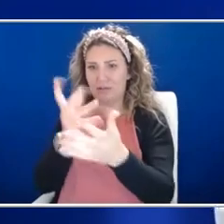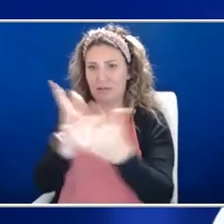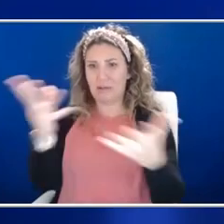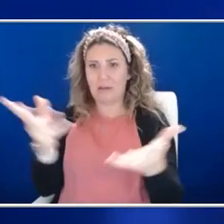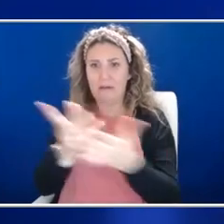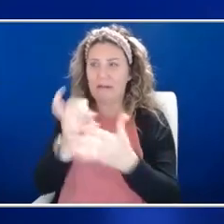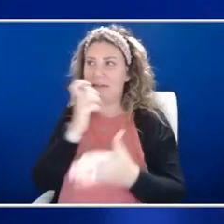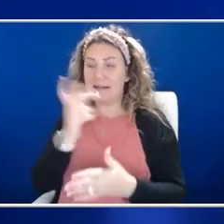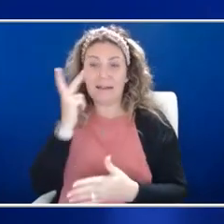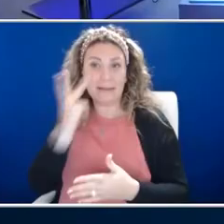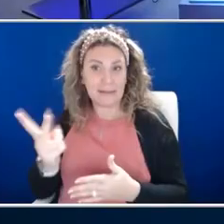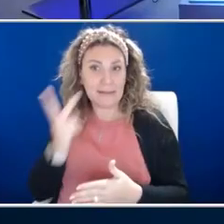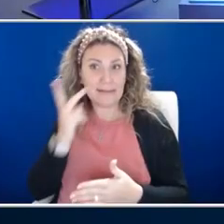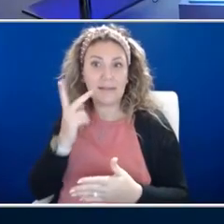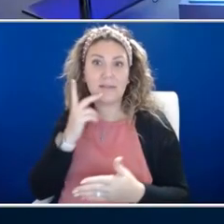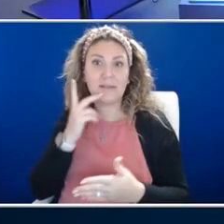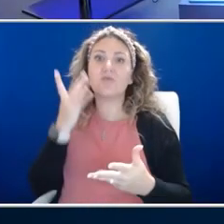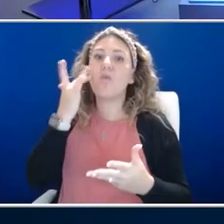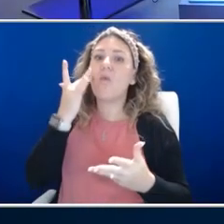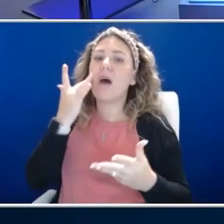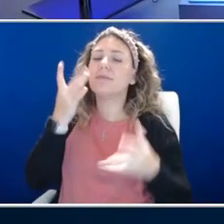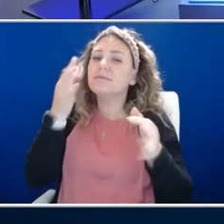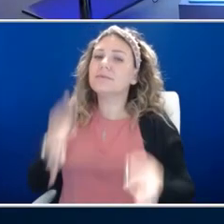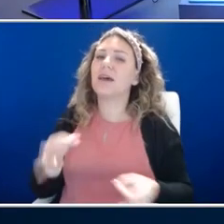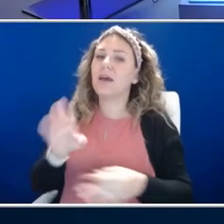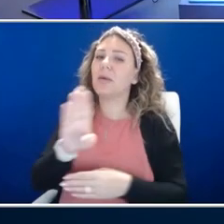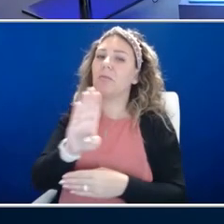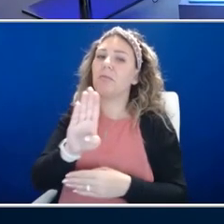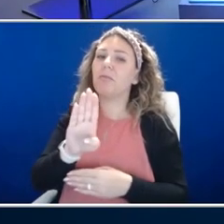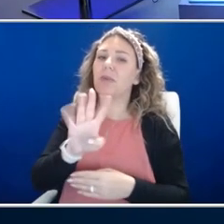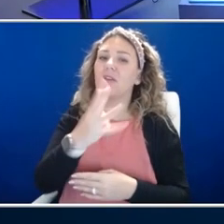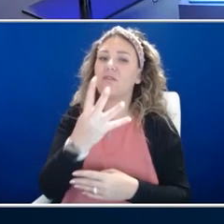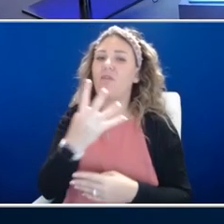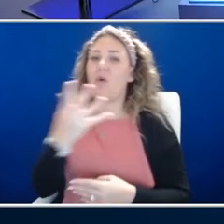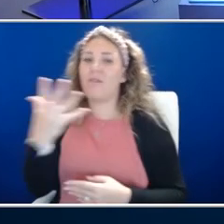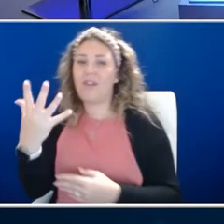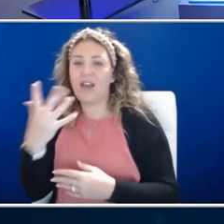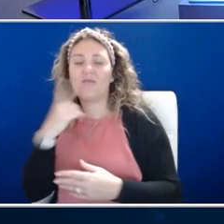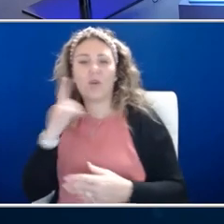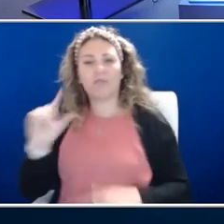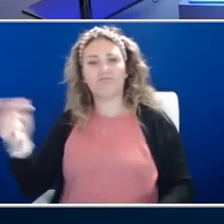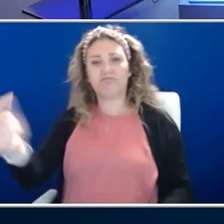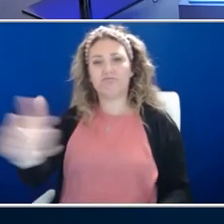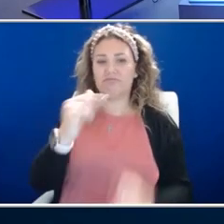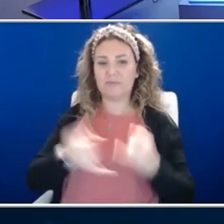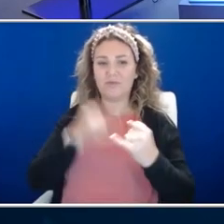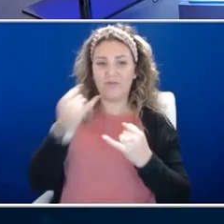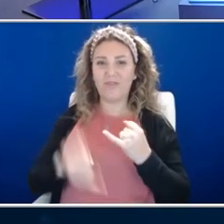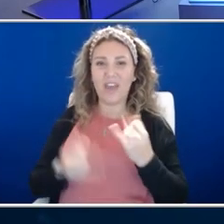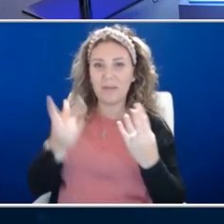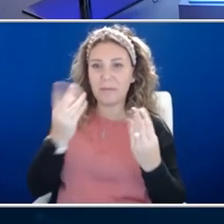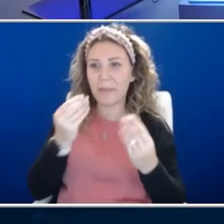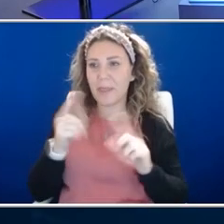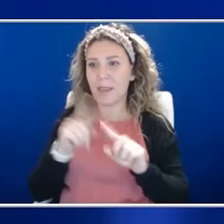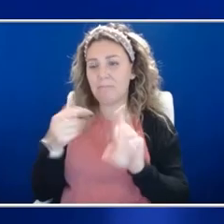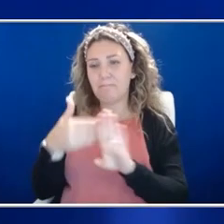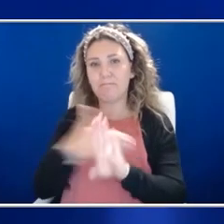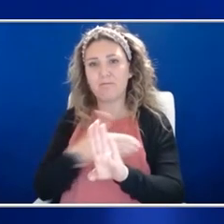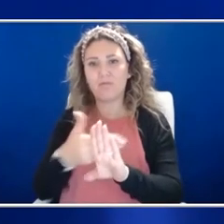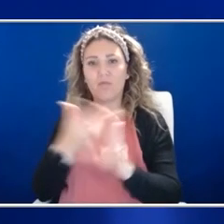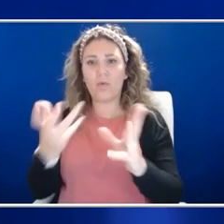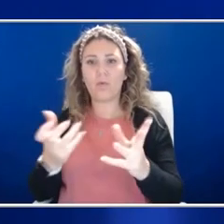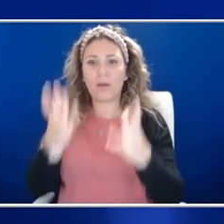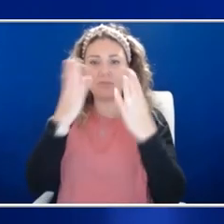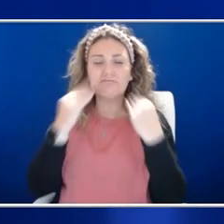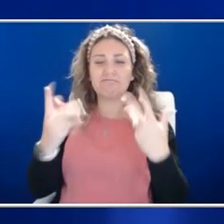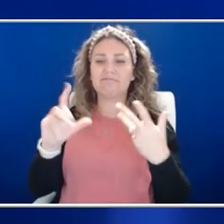they settled on the B4, B5. Okay. We're going to go around the horn just a minute and get final thoughts from our guests. But before we do that, I want to give you another